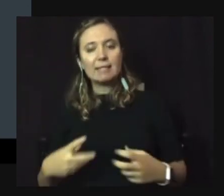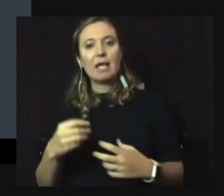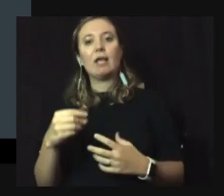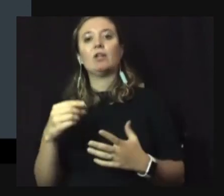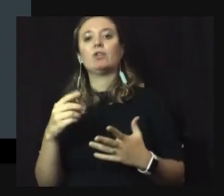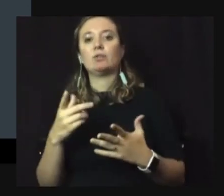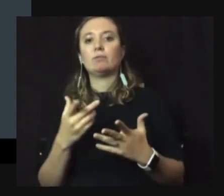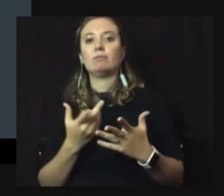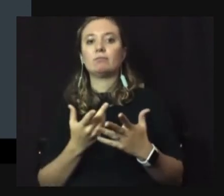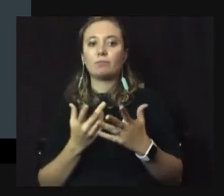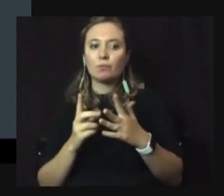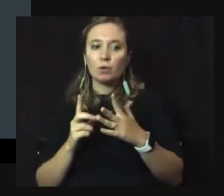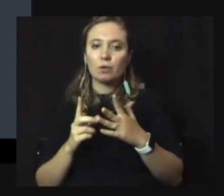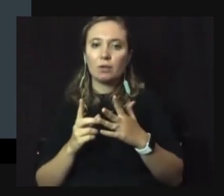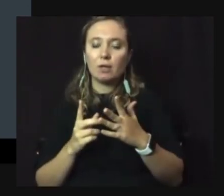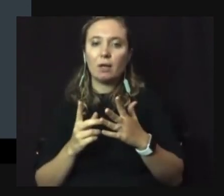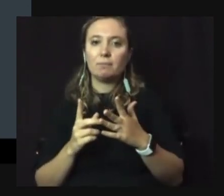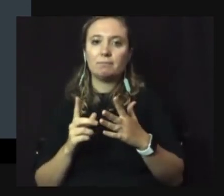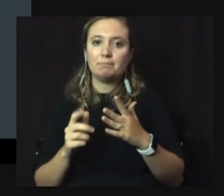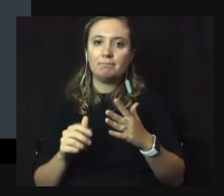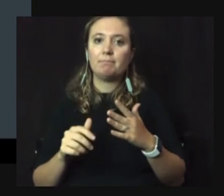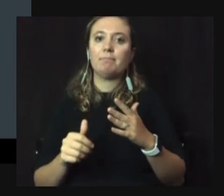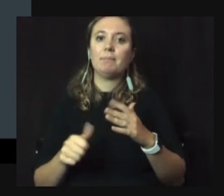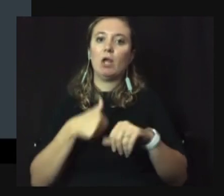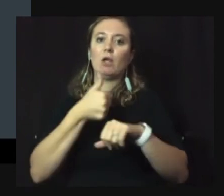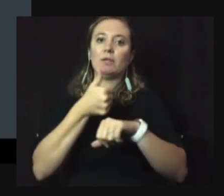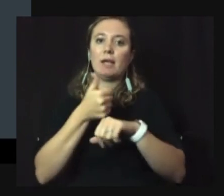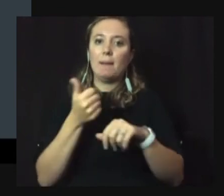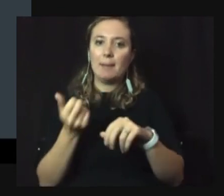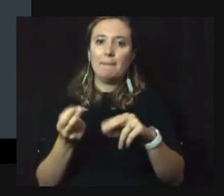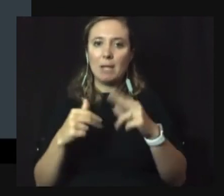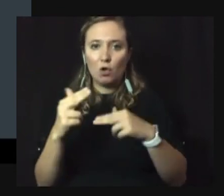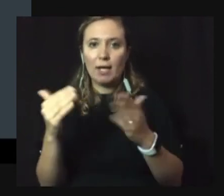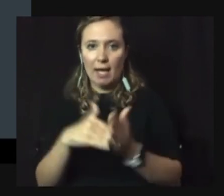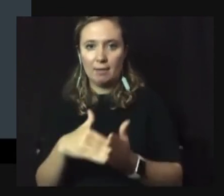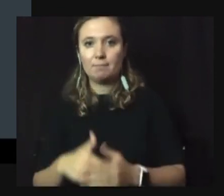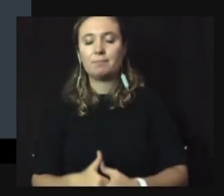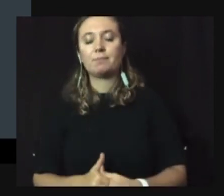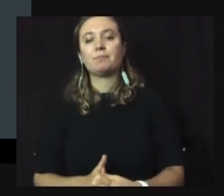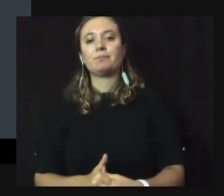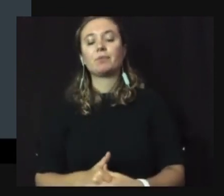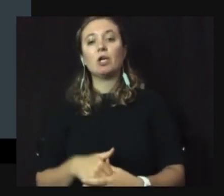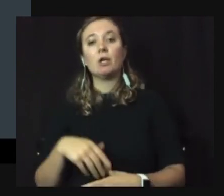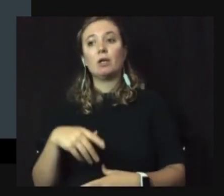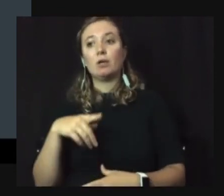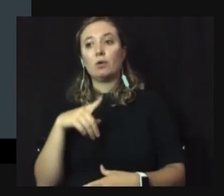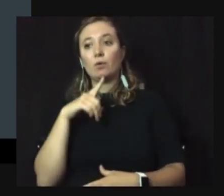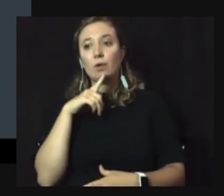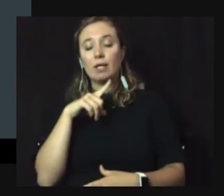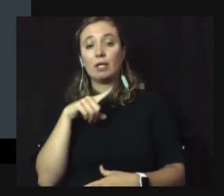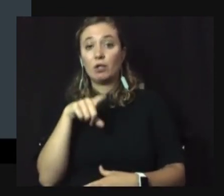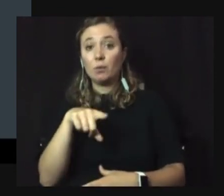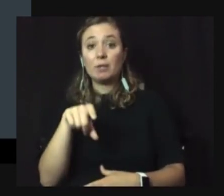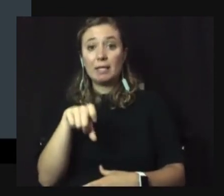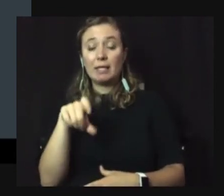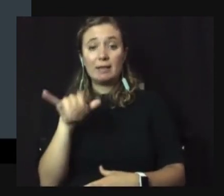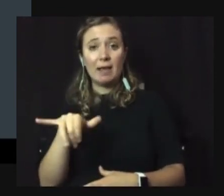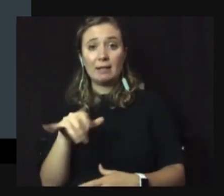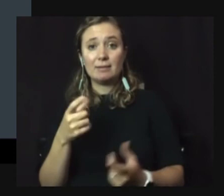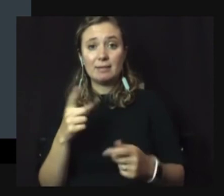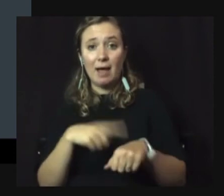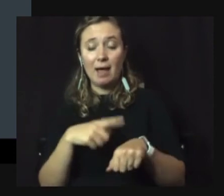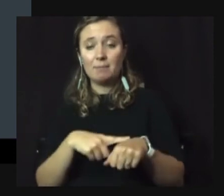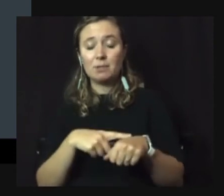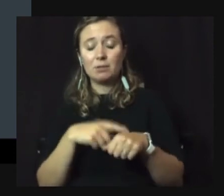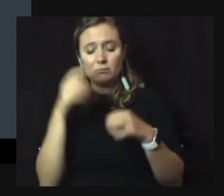on, the commitment, the commitment, the commitment. You also need to give yourself space to reflect and to figure out how that went for